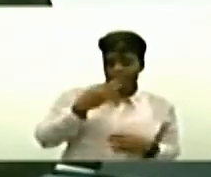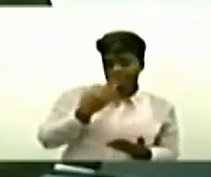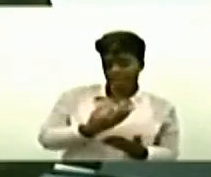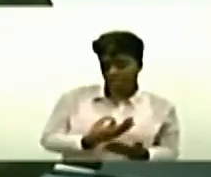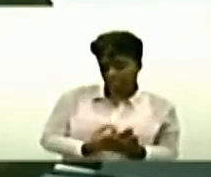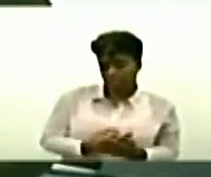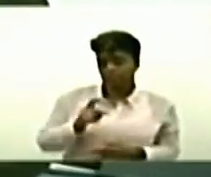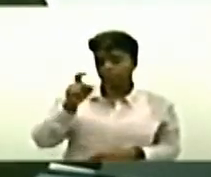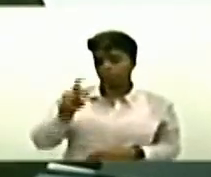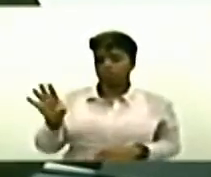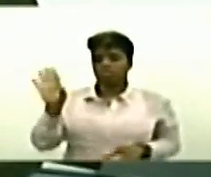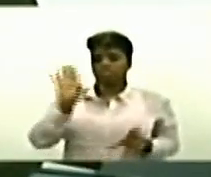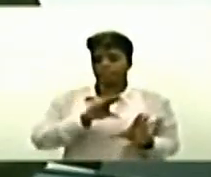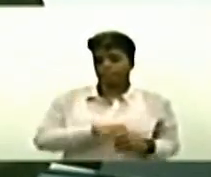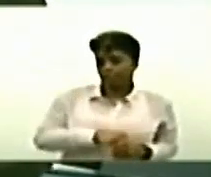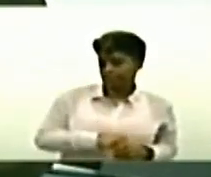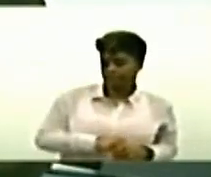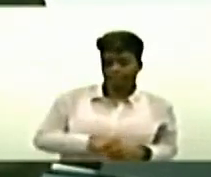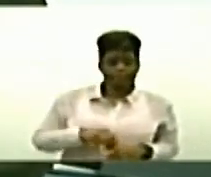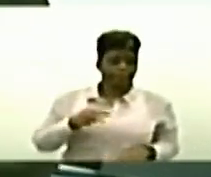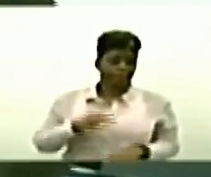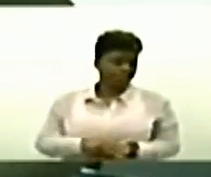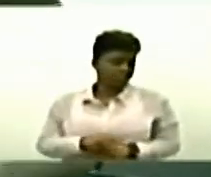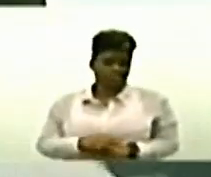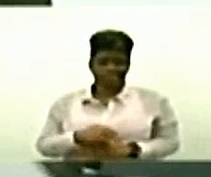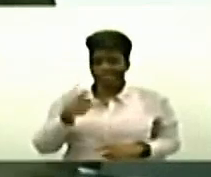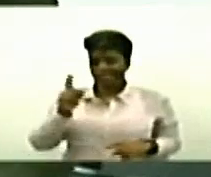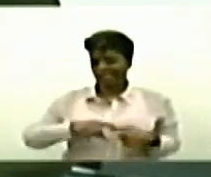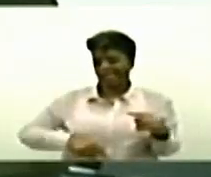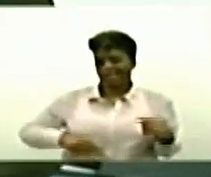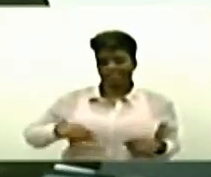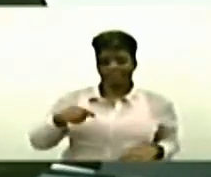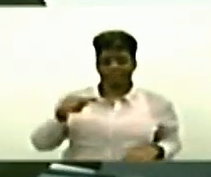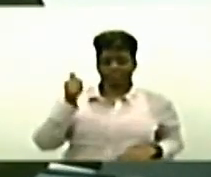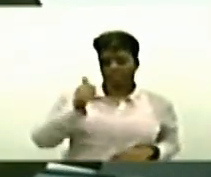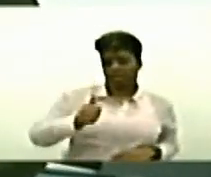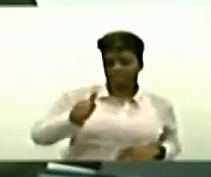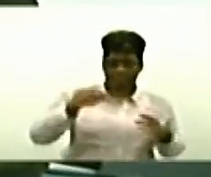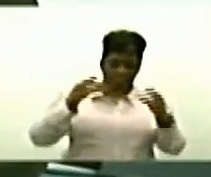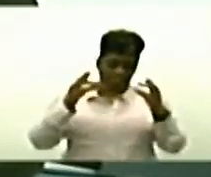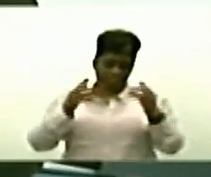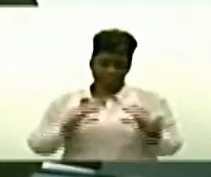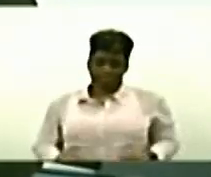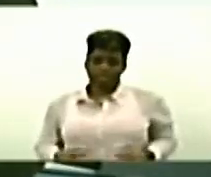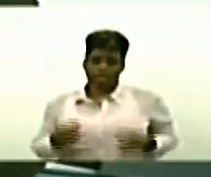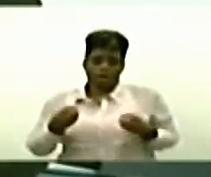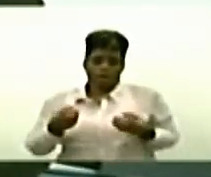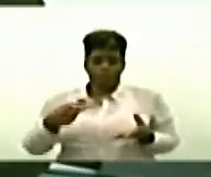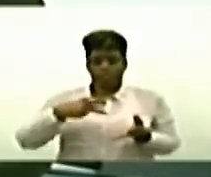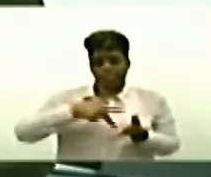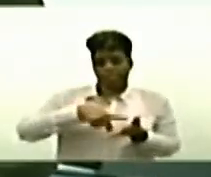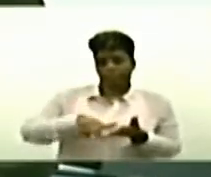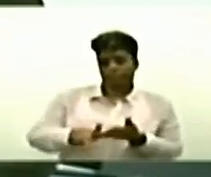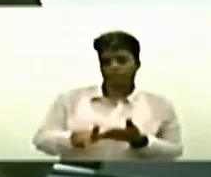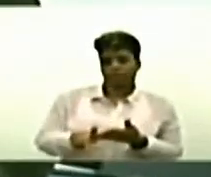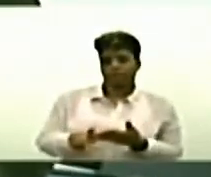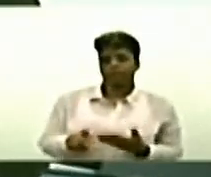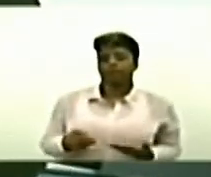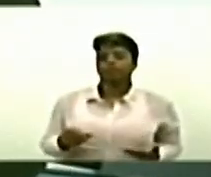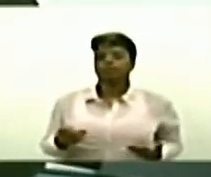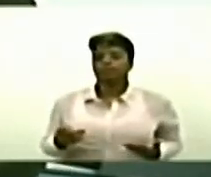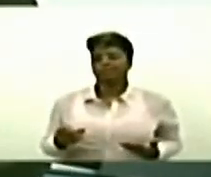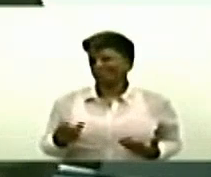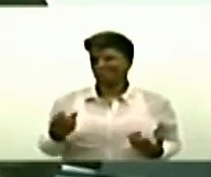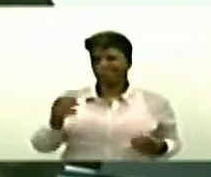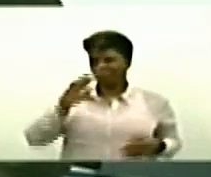the minister can't in any way arbitrarily just come up with a figure out of the sky